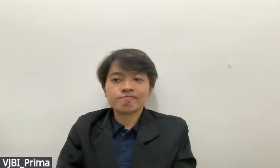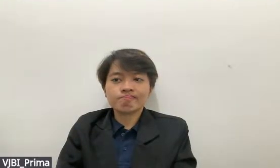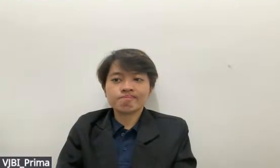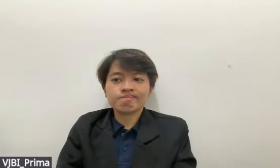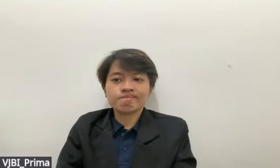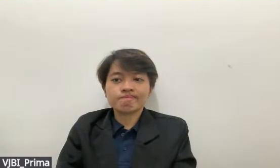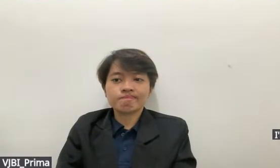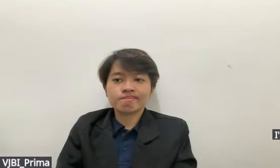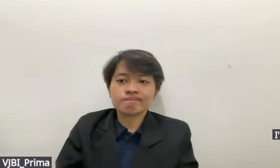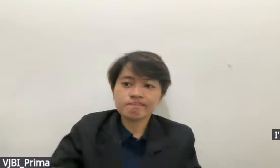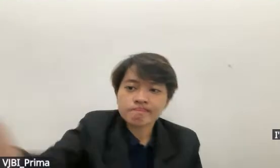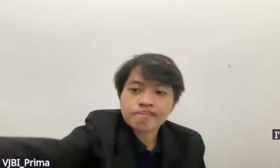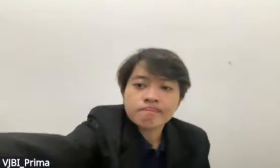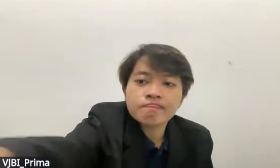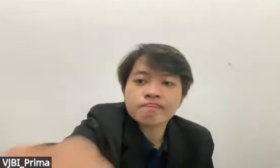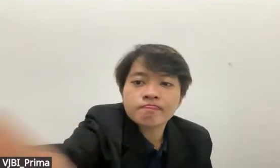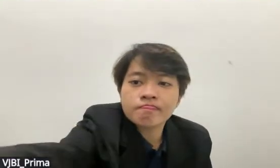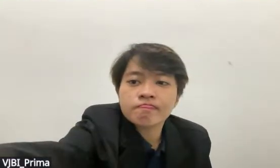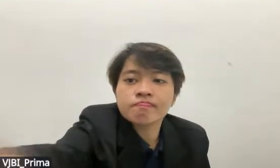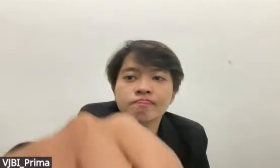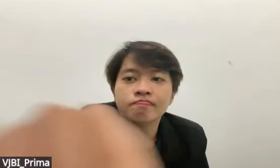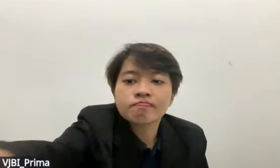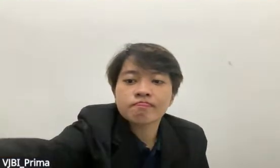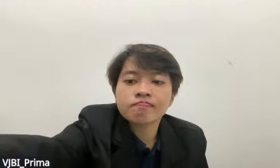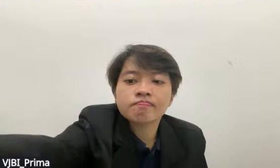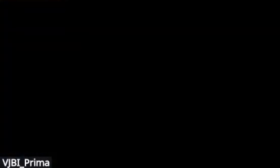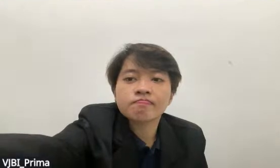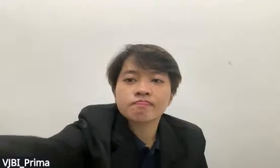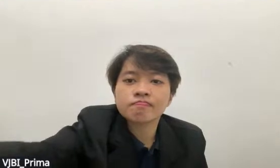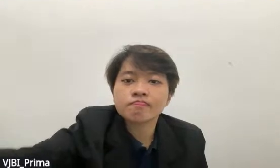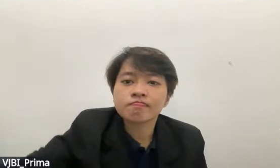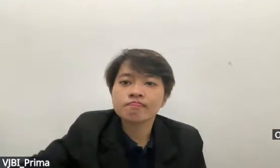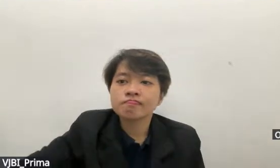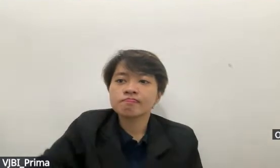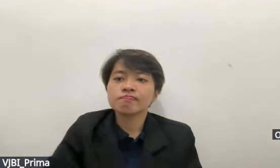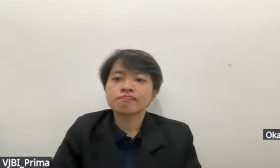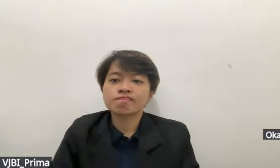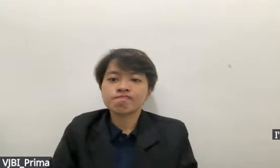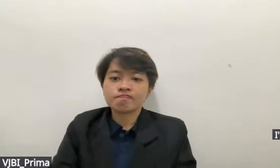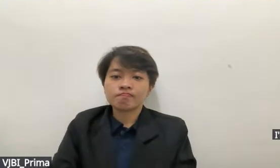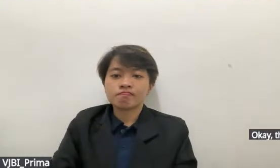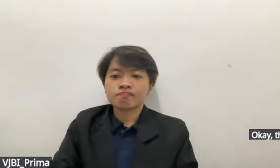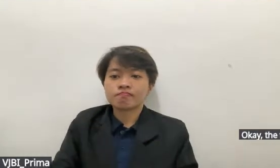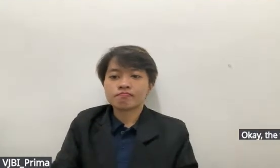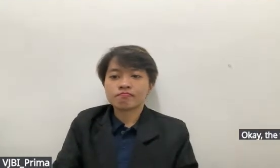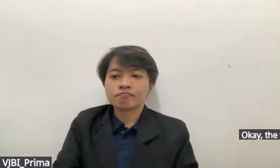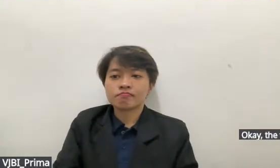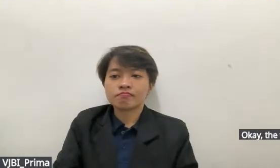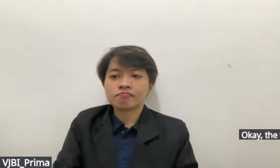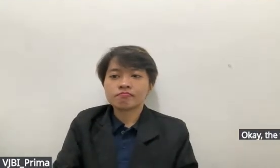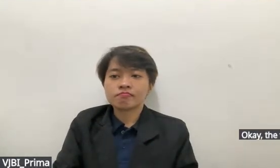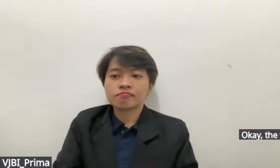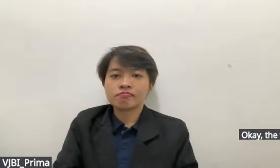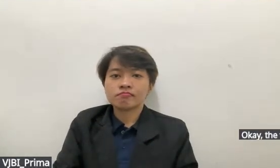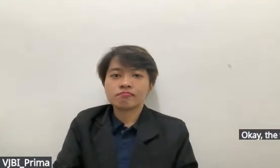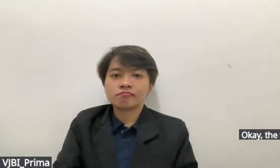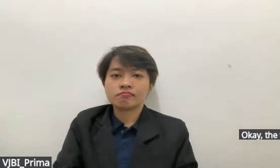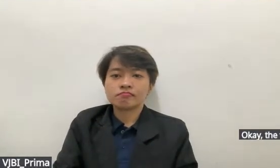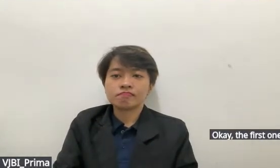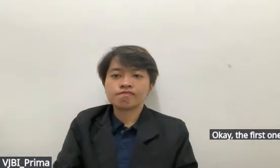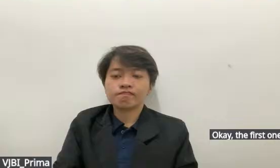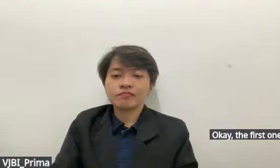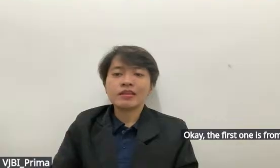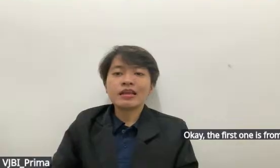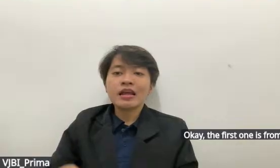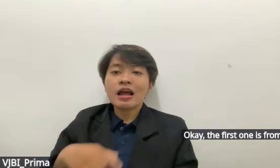Hiras. Okay, the first one is from Jeremias Wutun. I agree on how